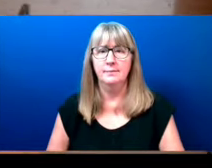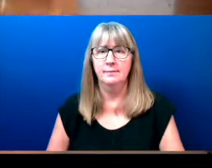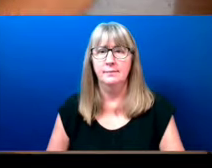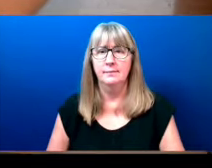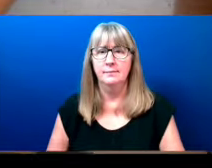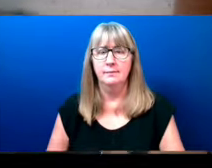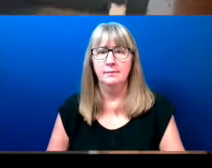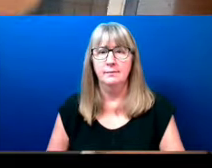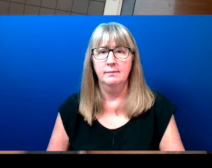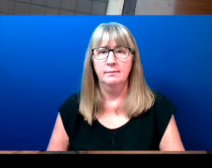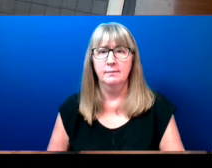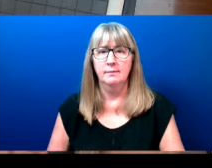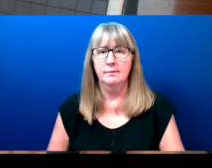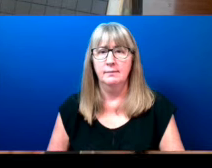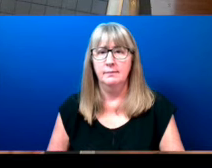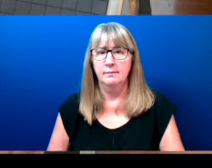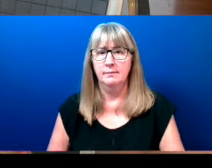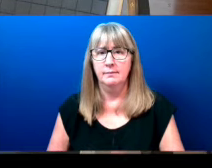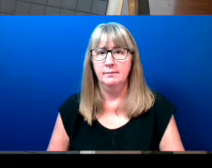tray.